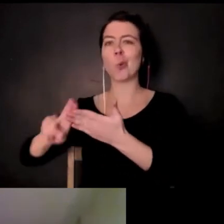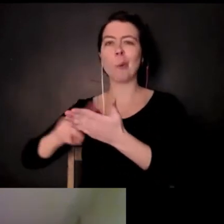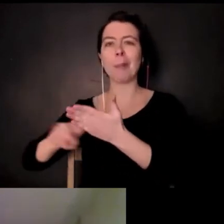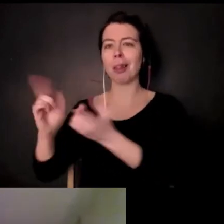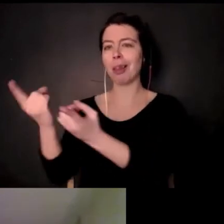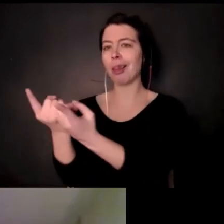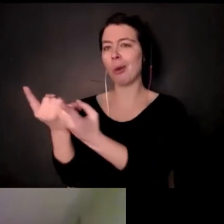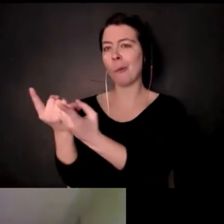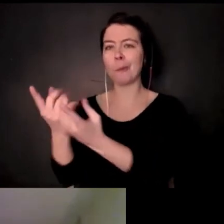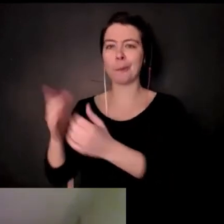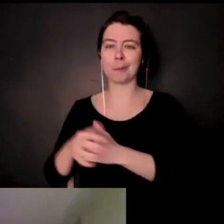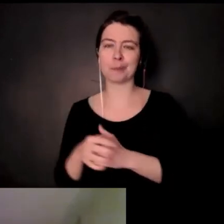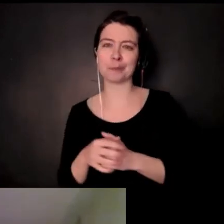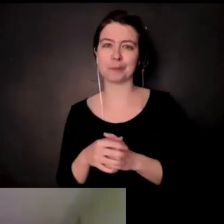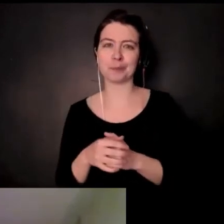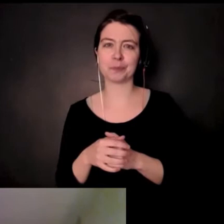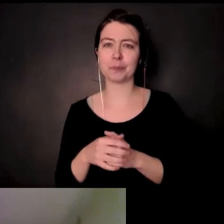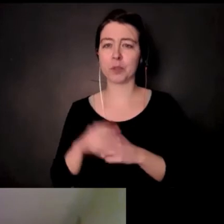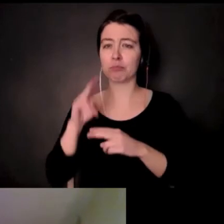fine. And just observe